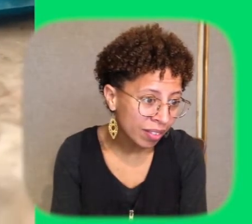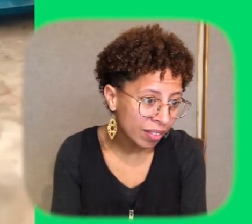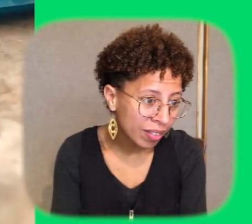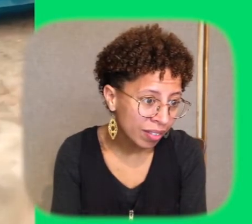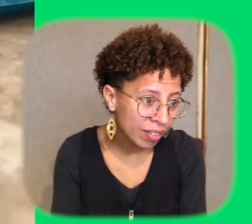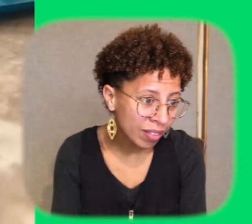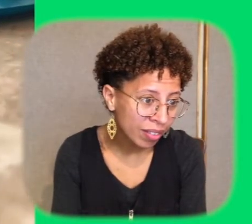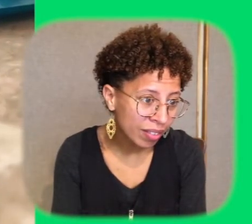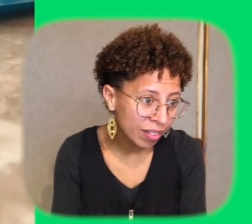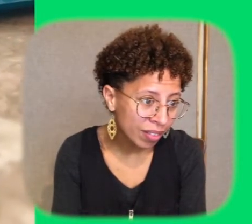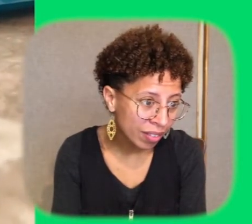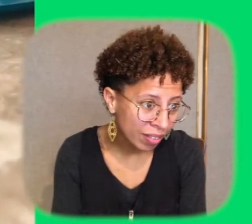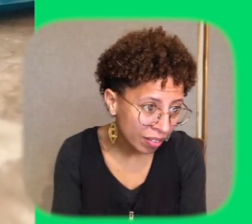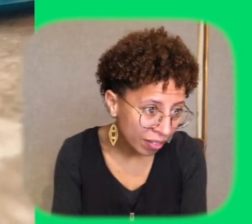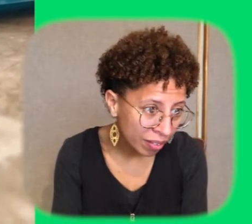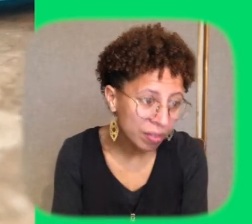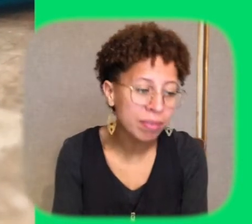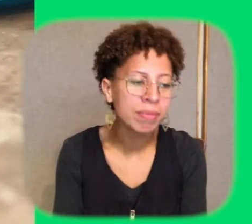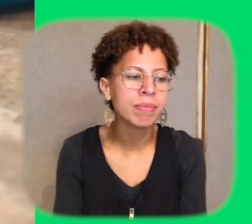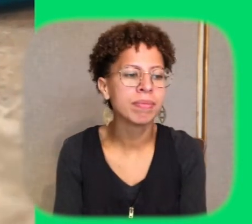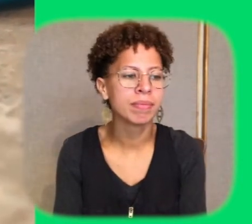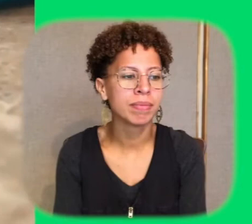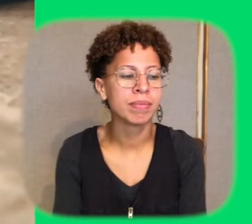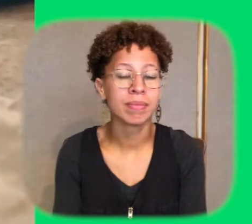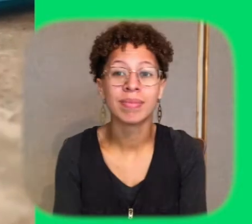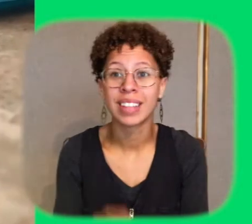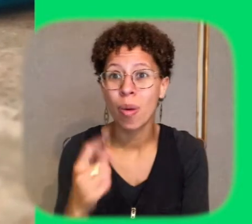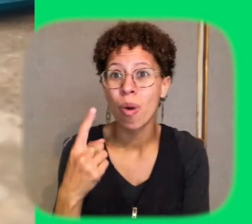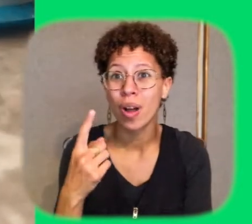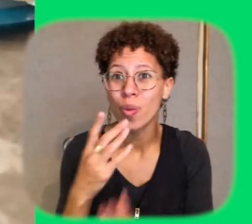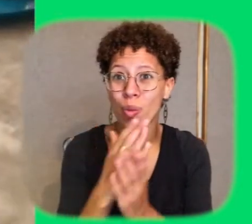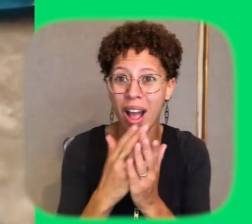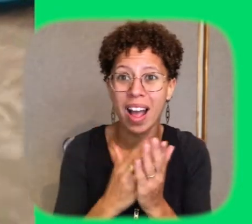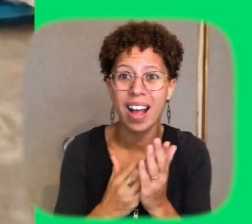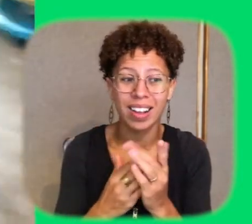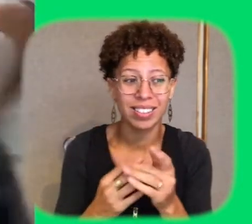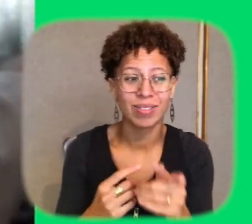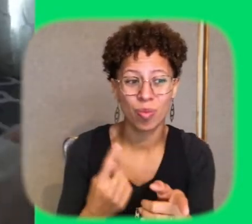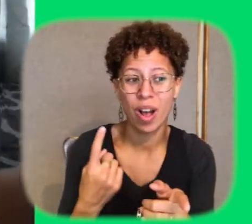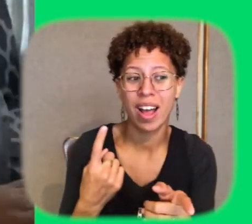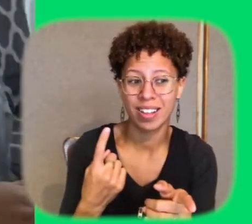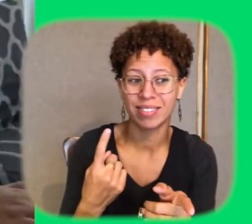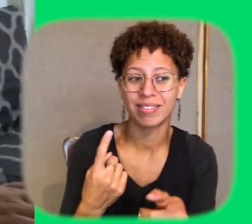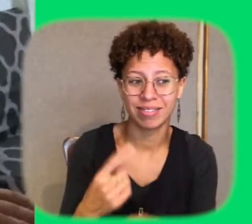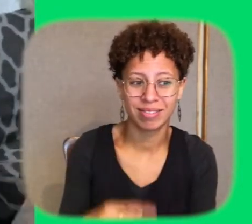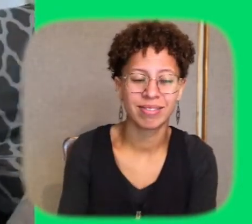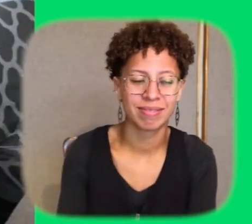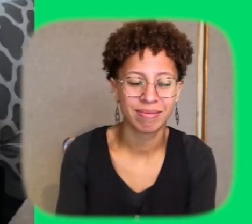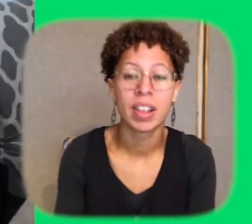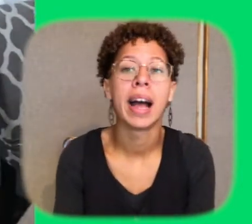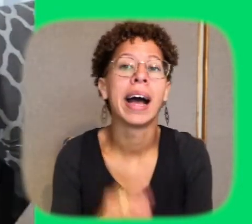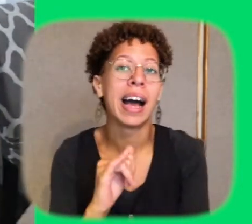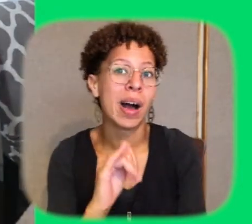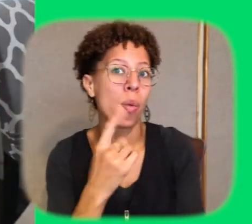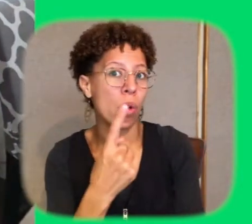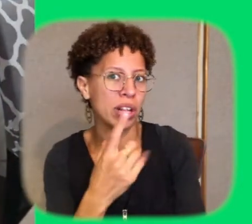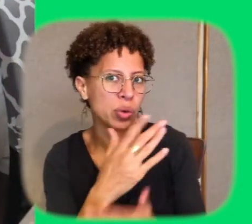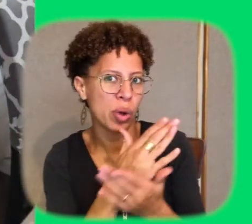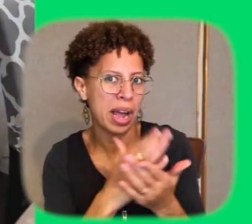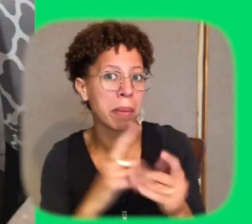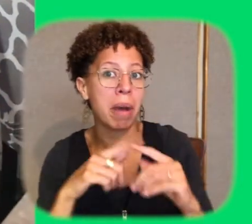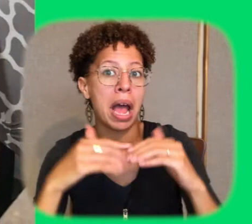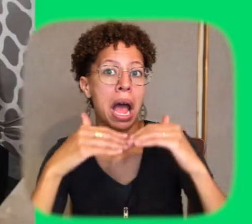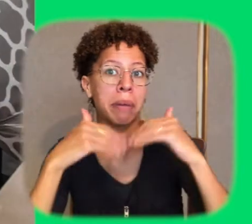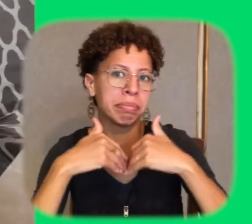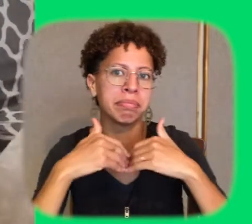Mom? Cracks. One's cracking. Okay, so one's cracking, but no collapsing. We have one